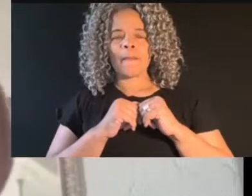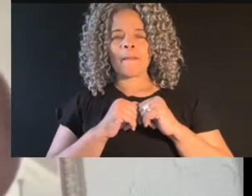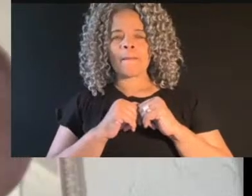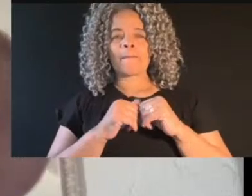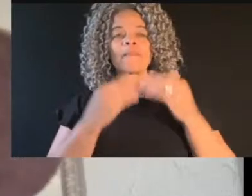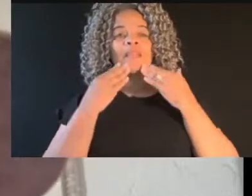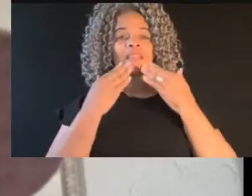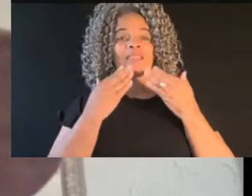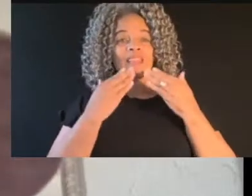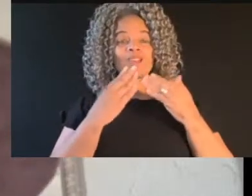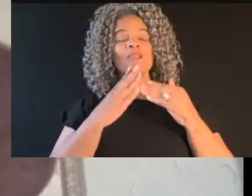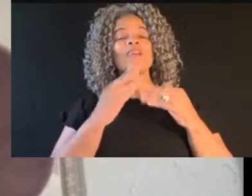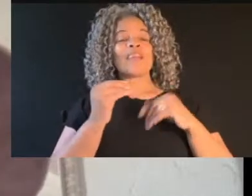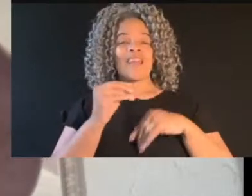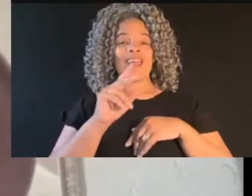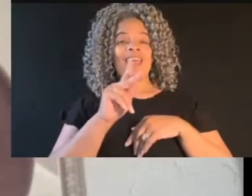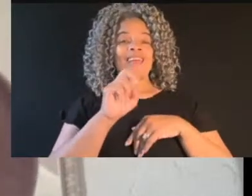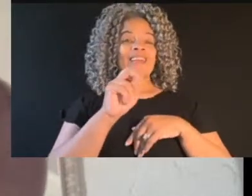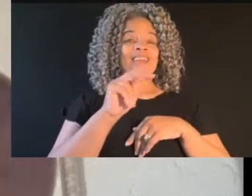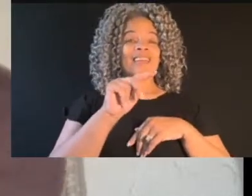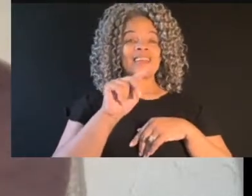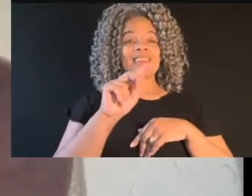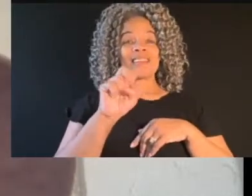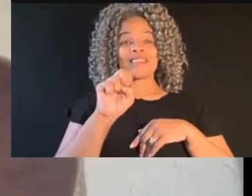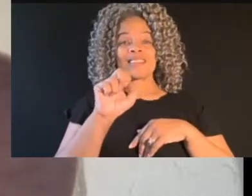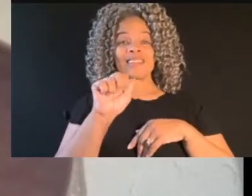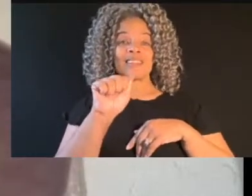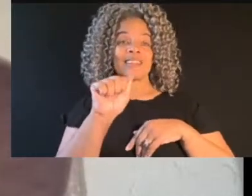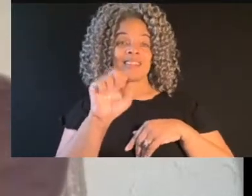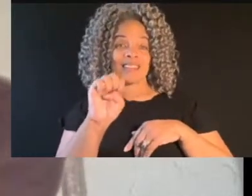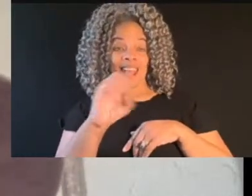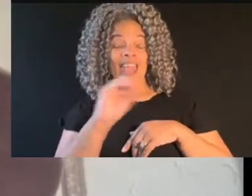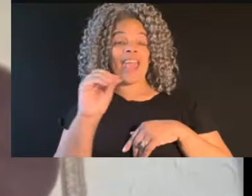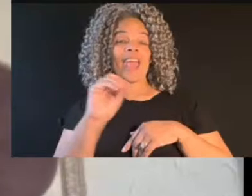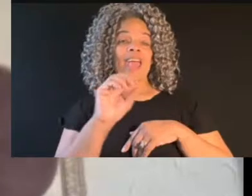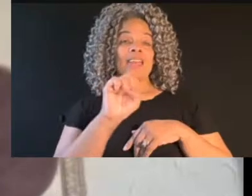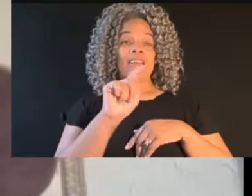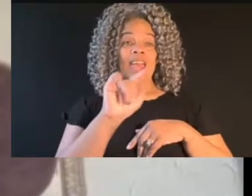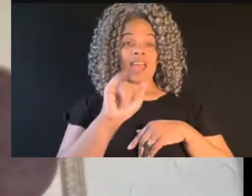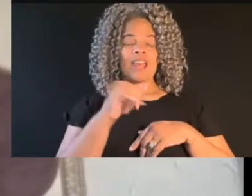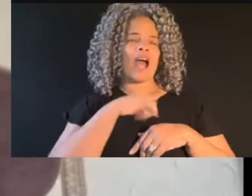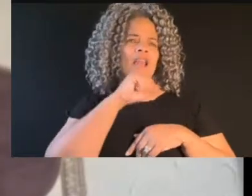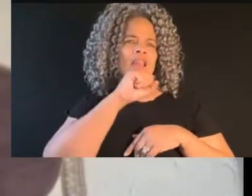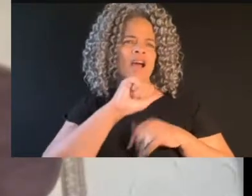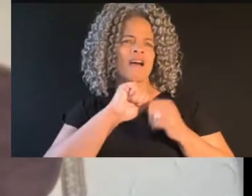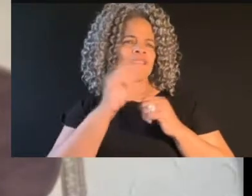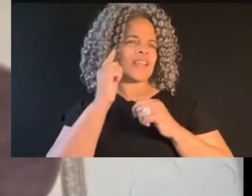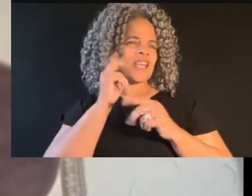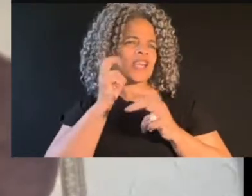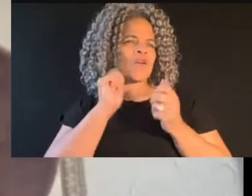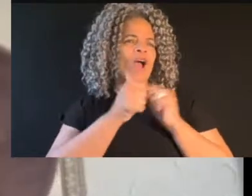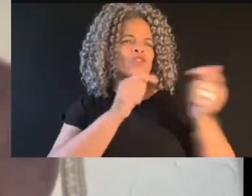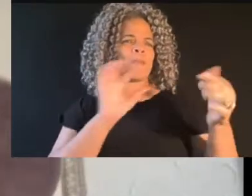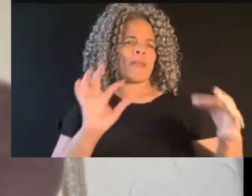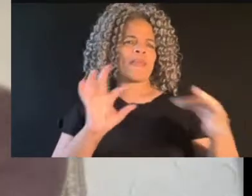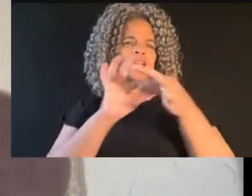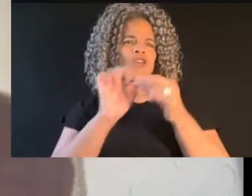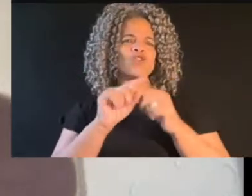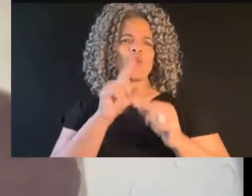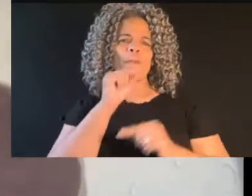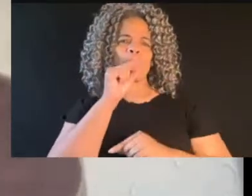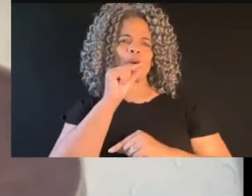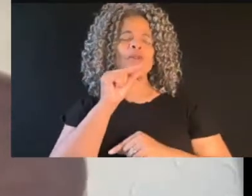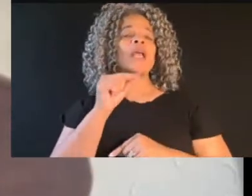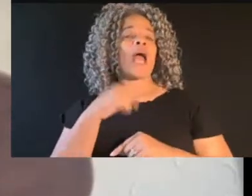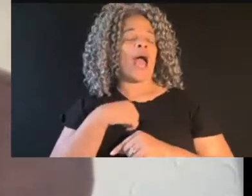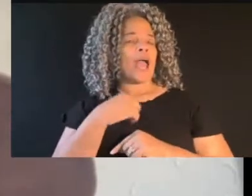Thank you, Etta and Kente. I loved hearing how you made that connection to birding. It makes me think about